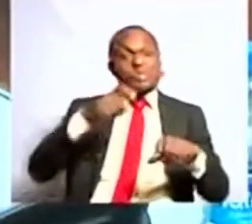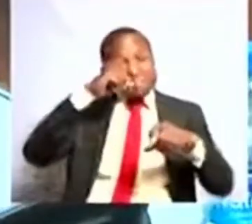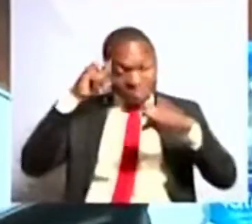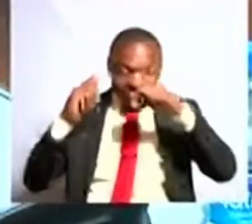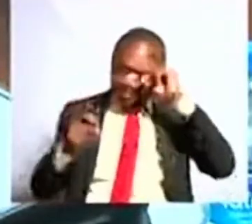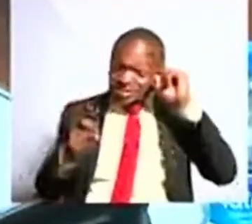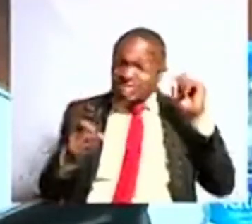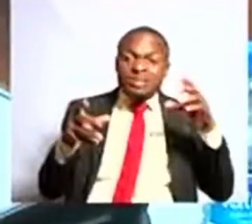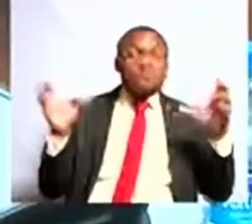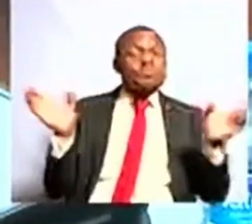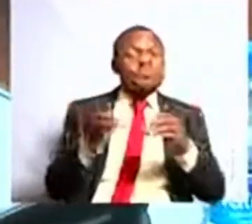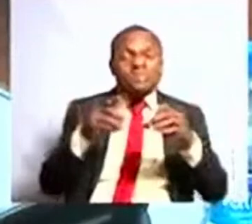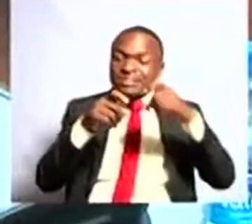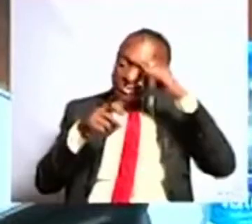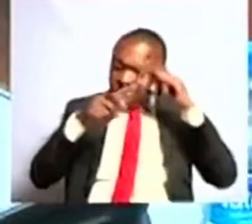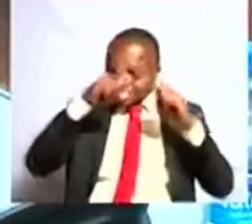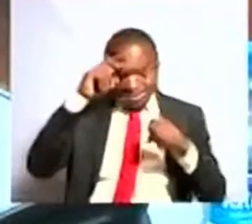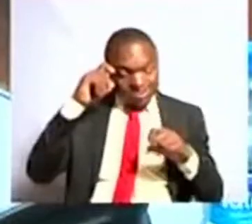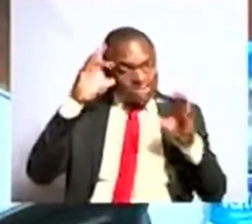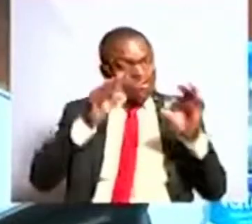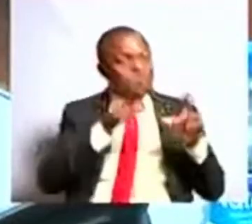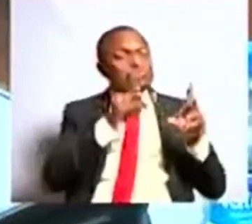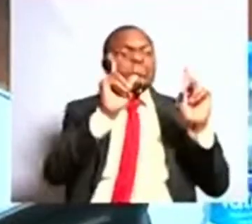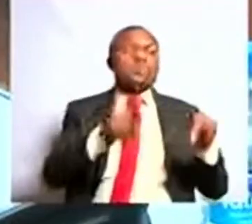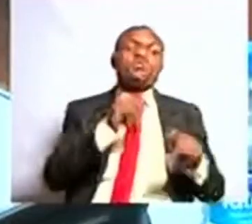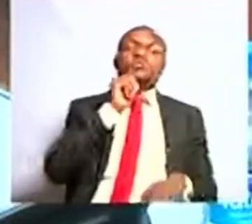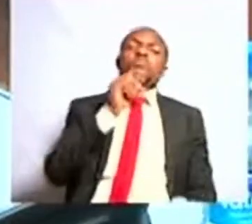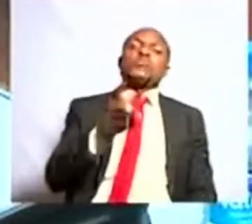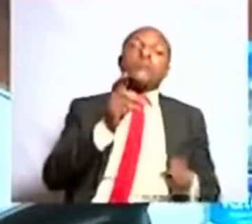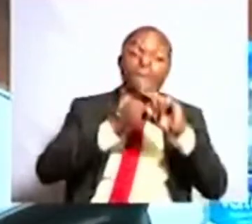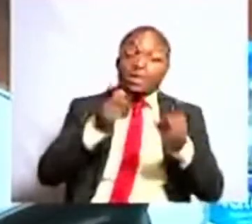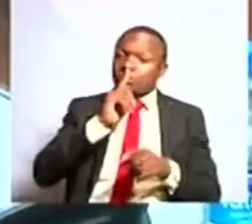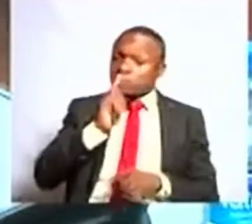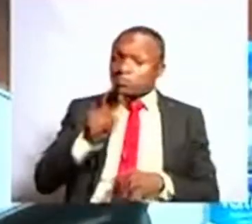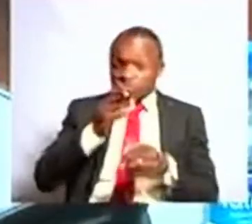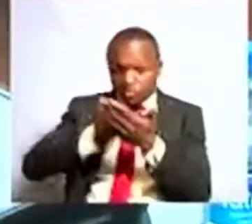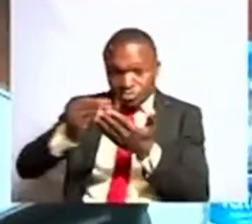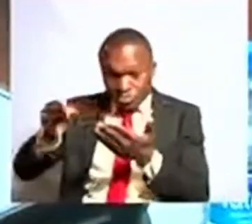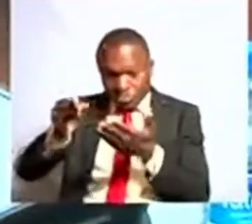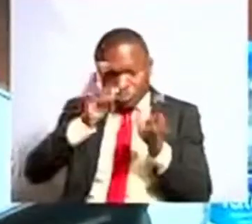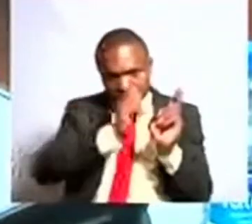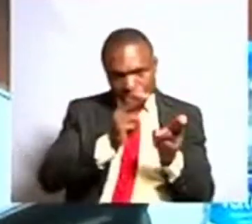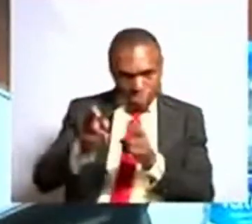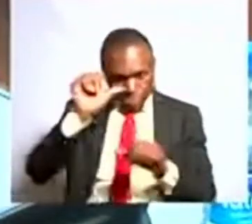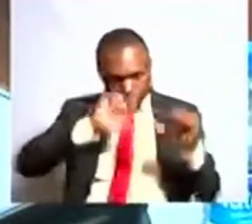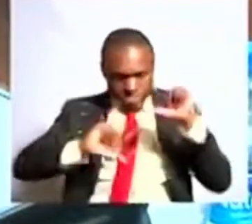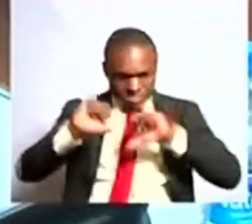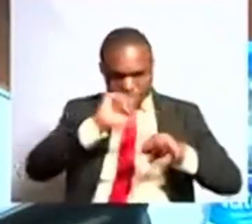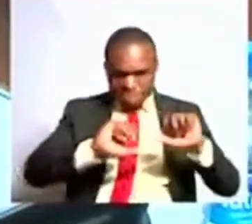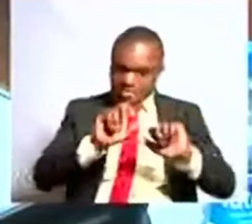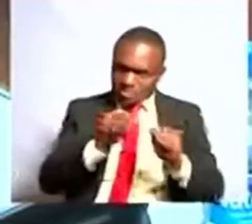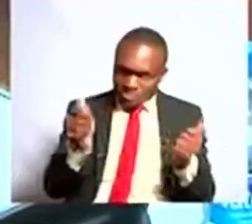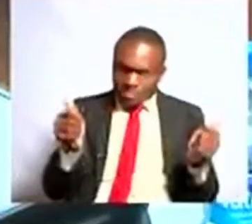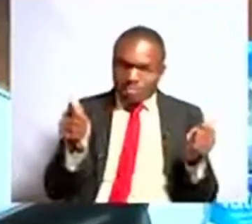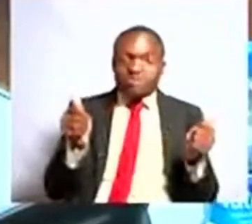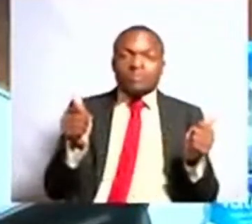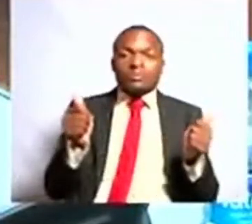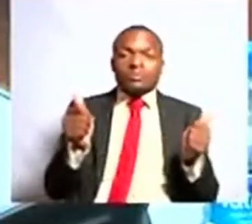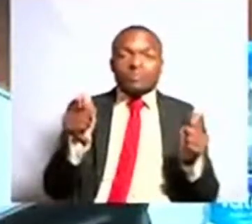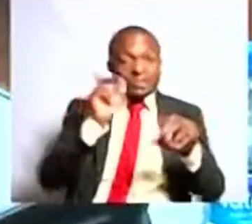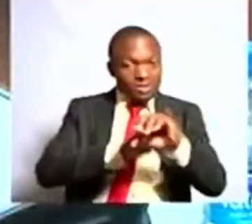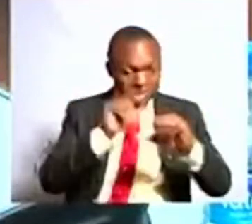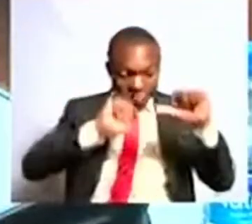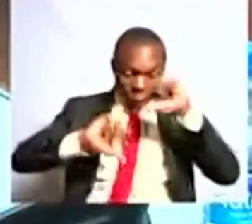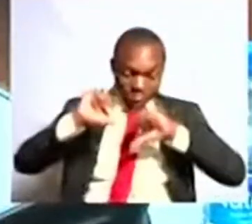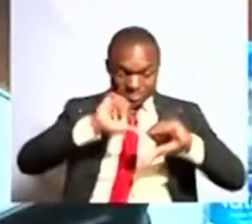the committee cannot be labeling on whether this person was there, but the fact that you failed to respond to the audit appropriately or adequately at the